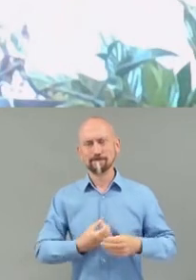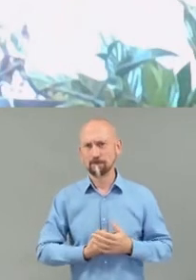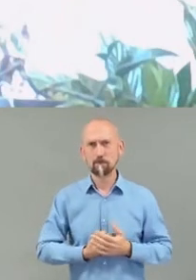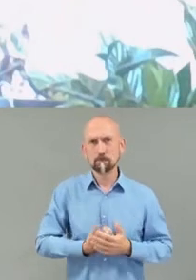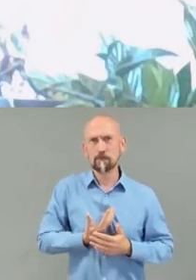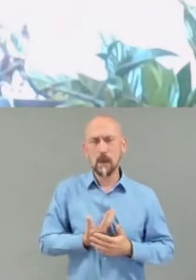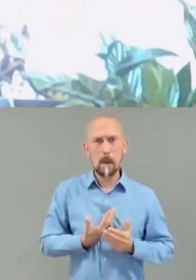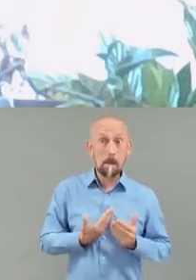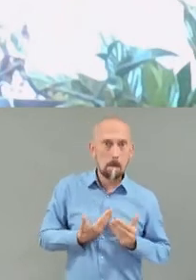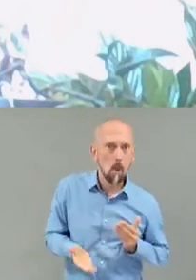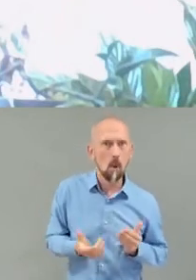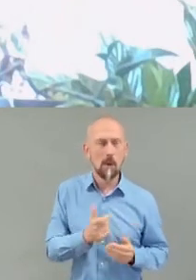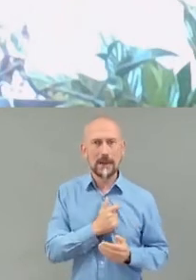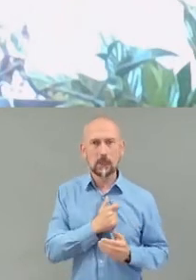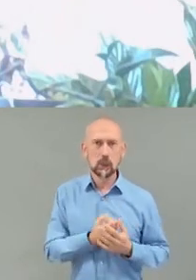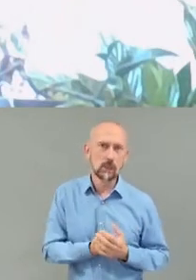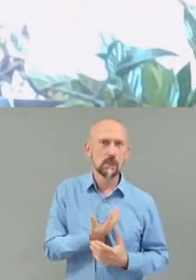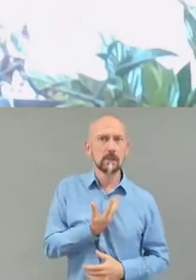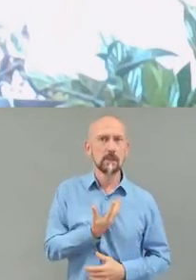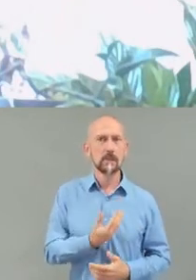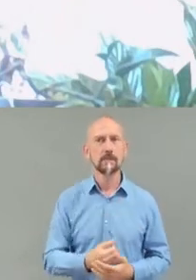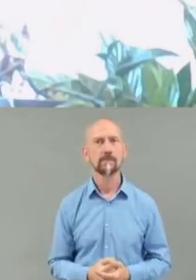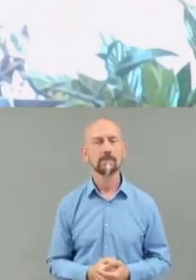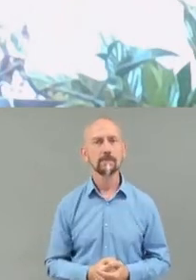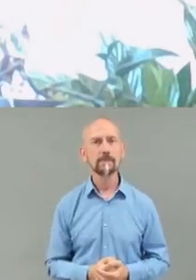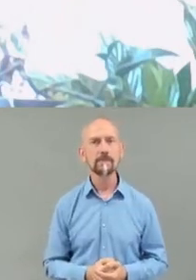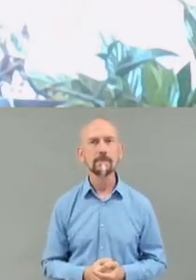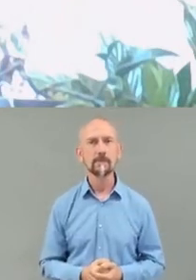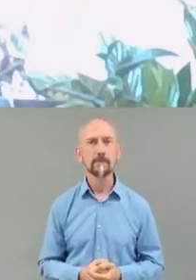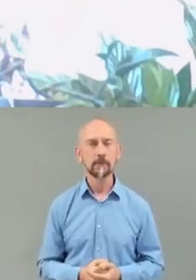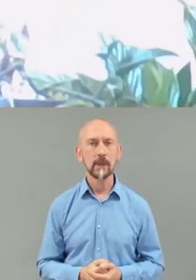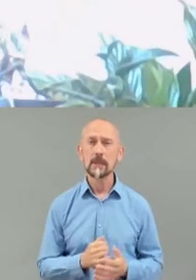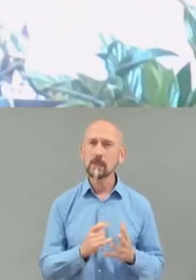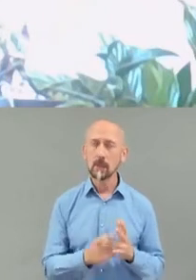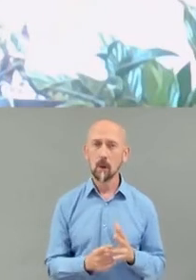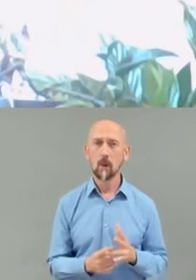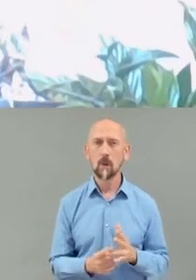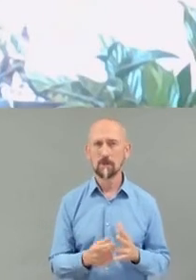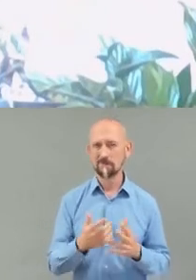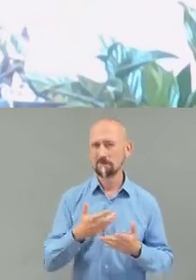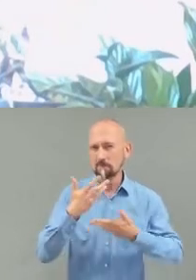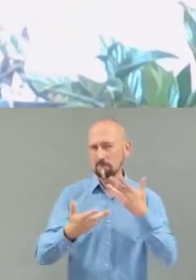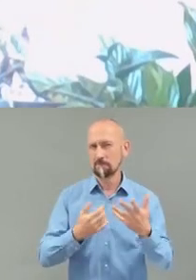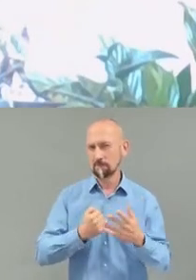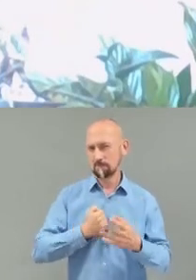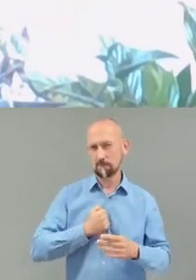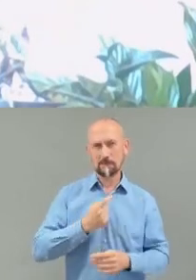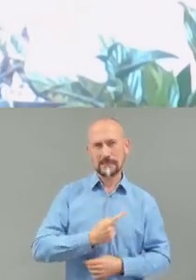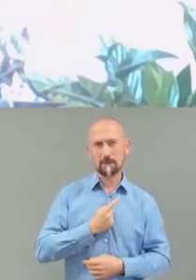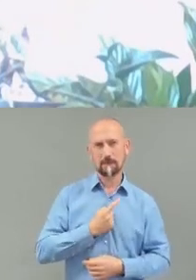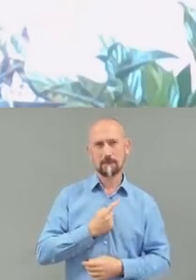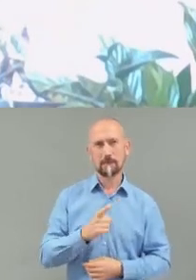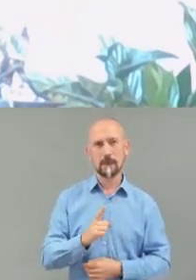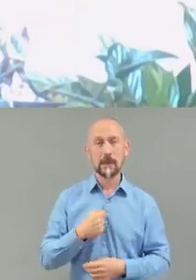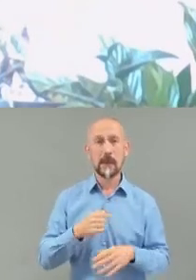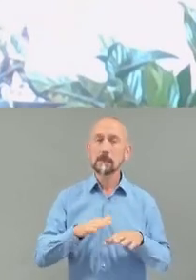intensification of anxiety. So let me tell you a little bit about myself. I'm a child